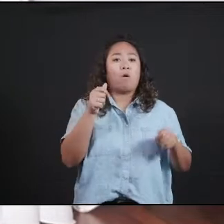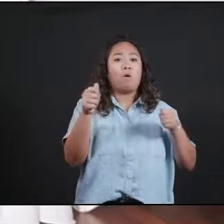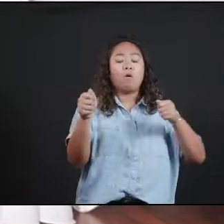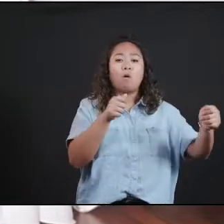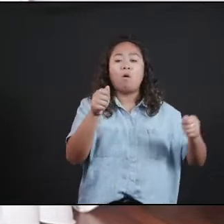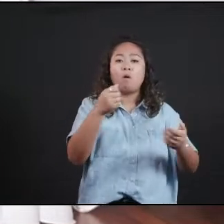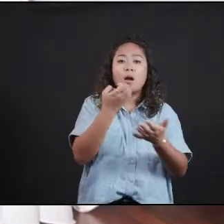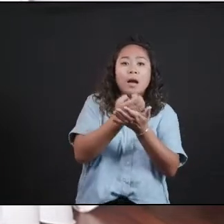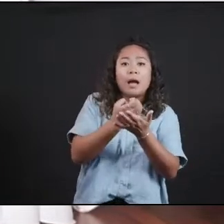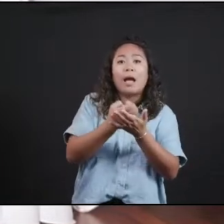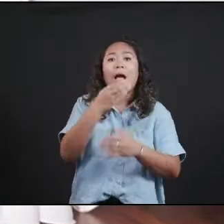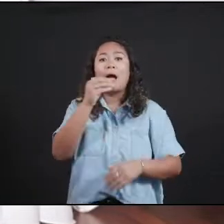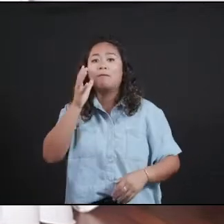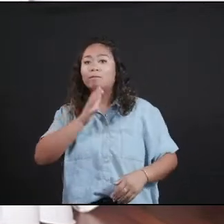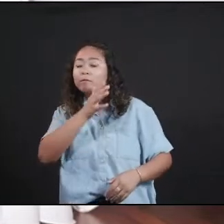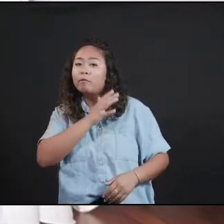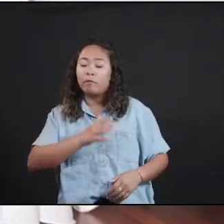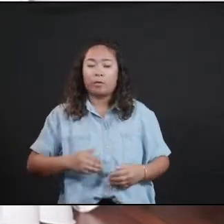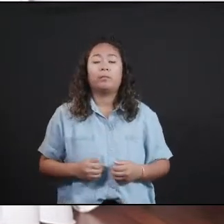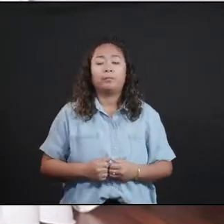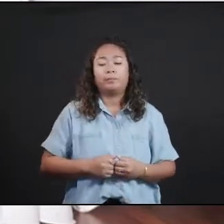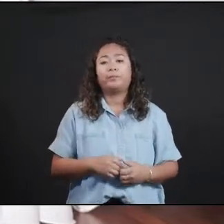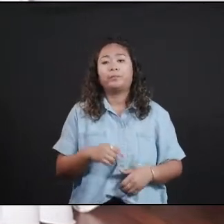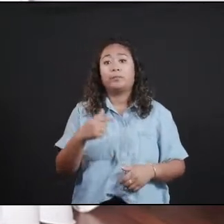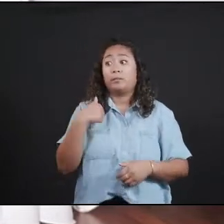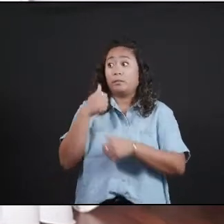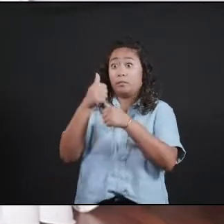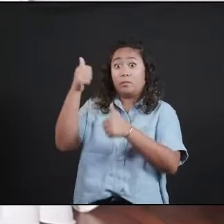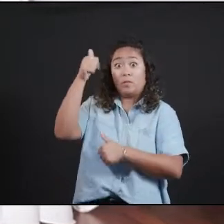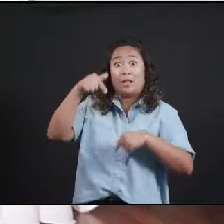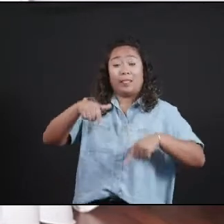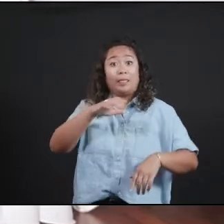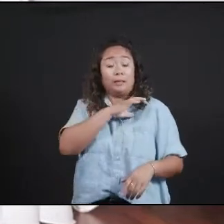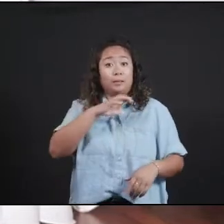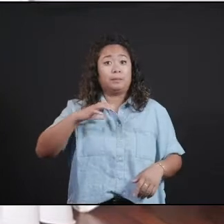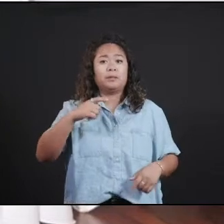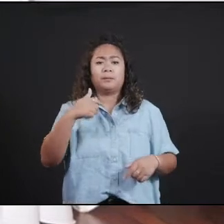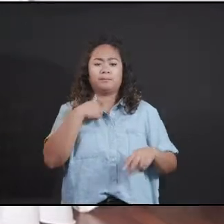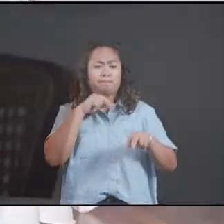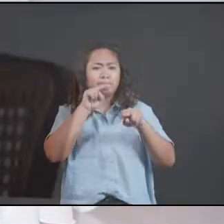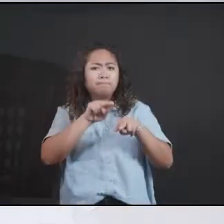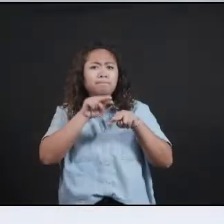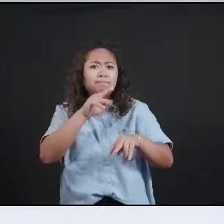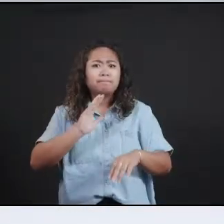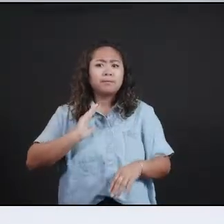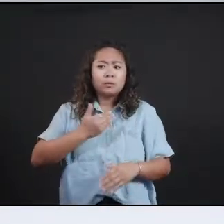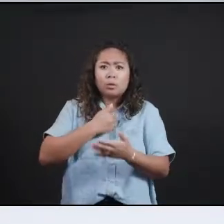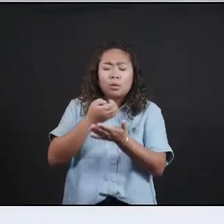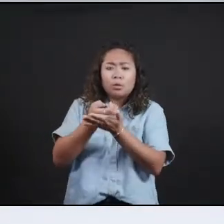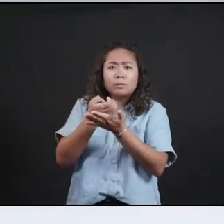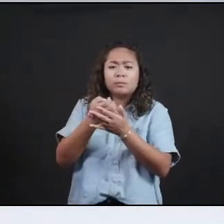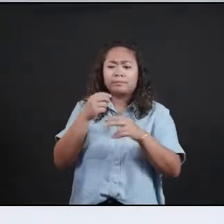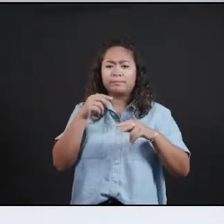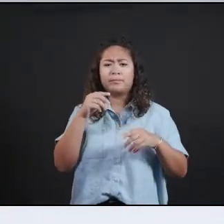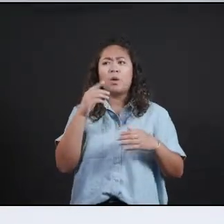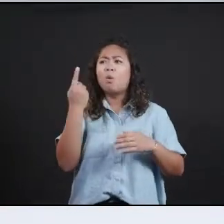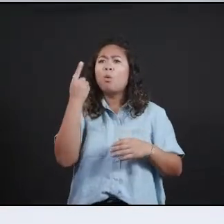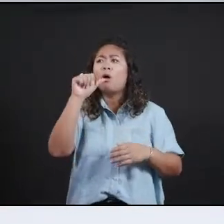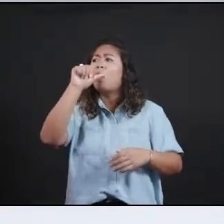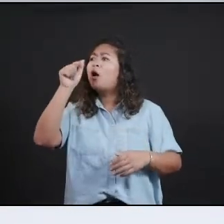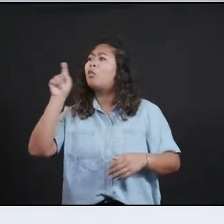888-777. I encourage you once again, follow the guidelines, stay healthy, and keep your family healthy. Thank you.